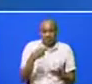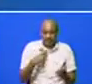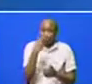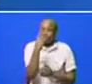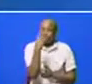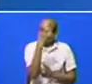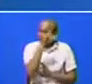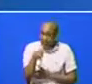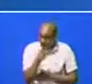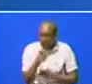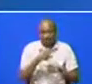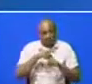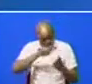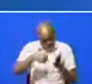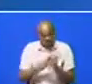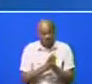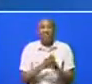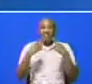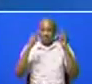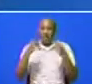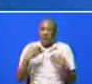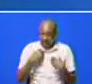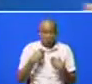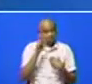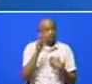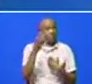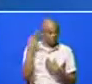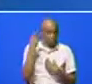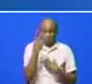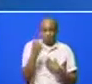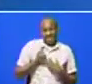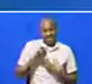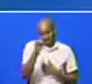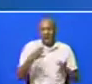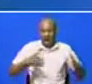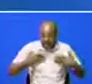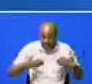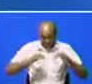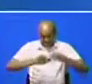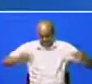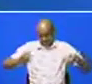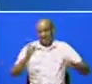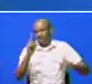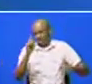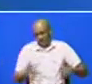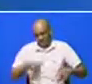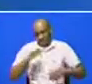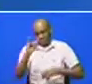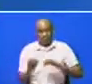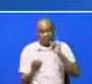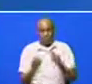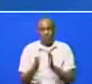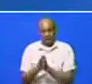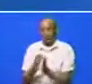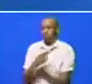hours. But the surgery was successful, as we had earlier seen that the two girls now are happy, separate girls. And with us in studios are